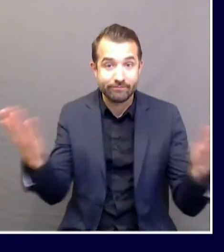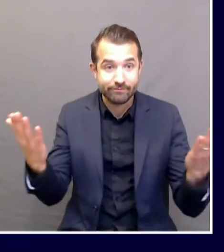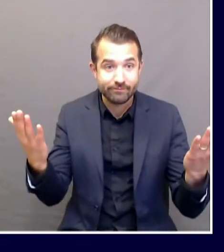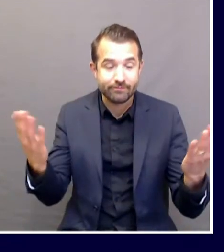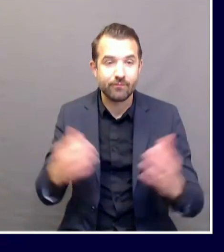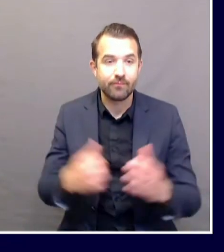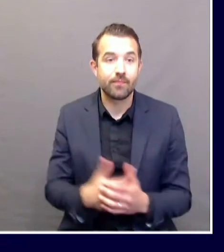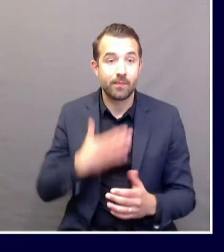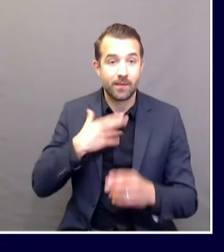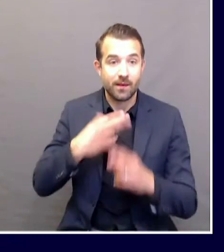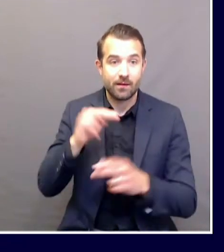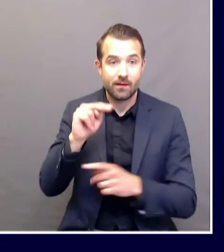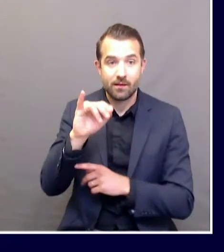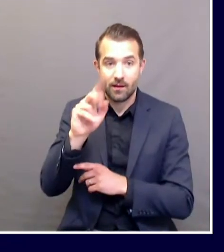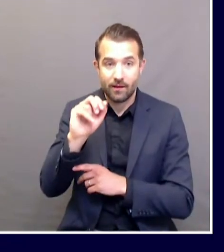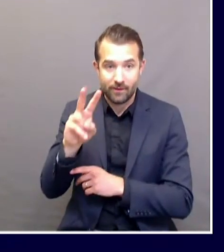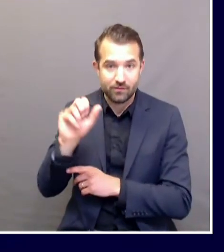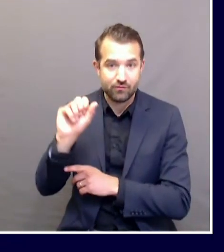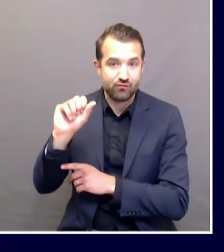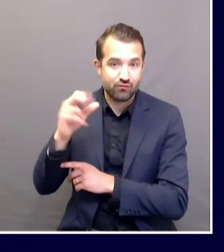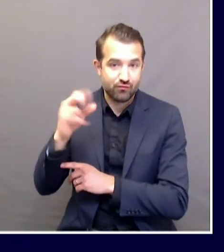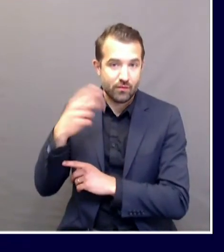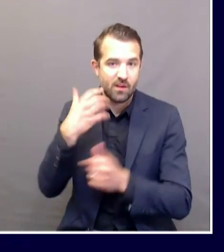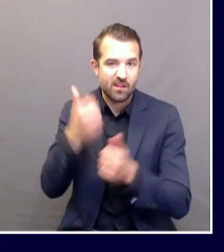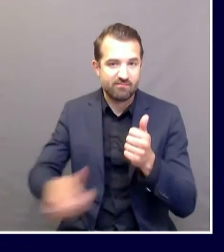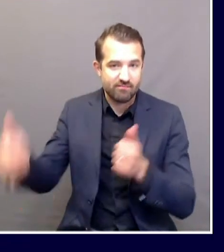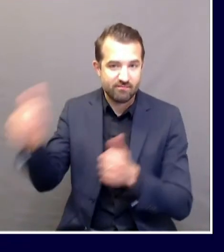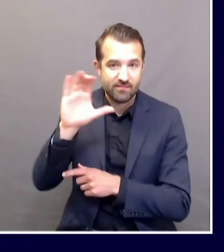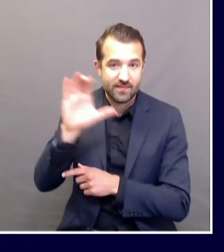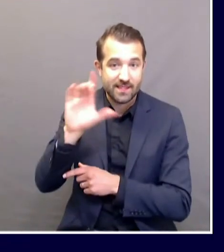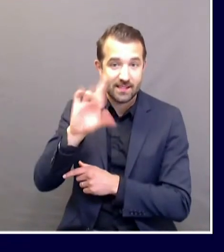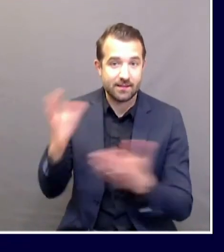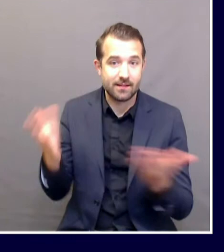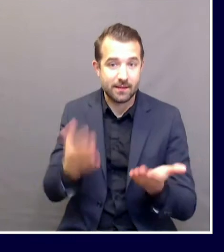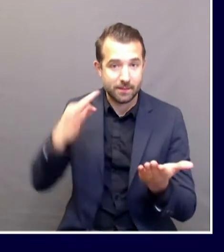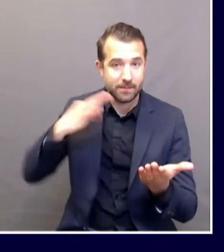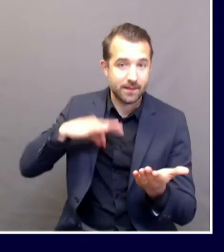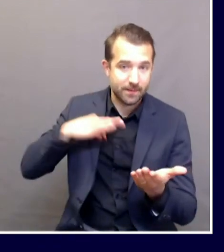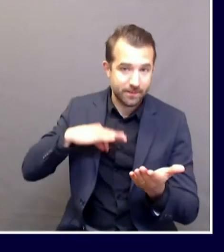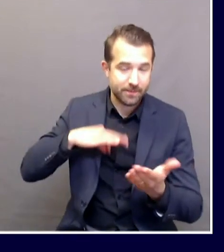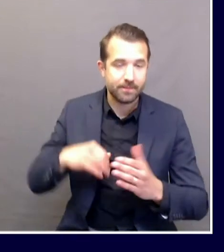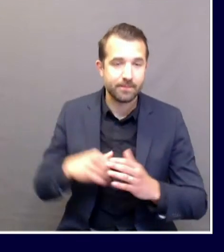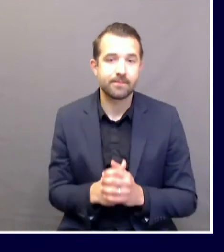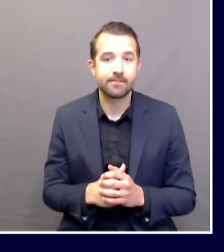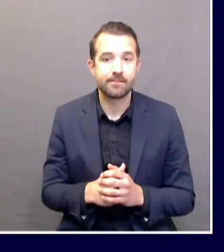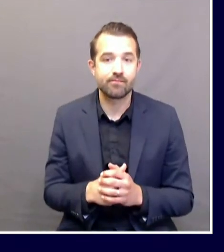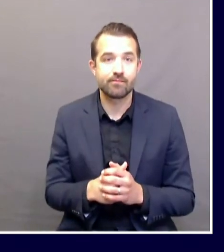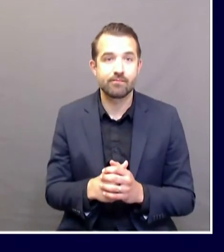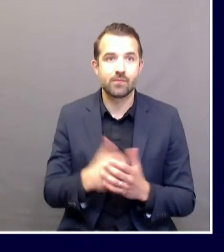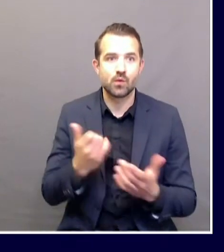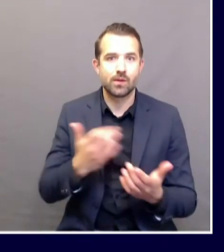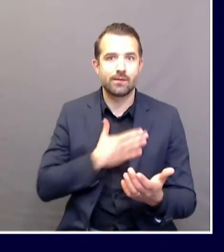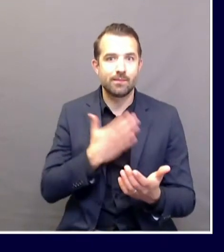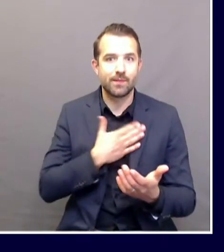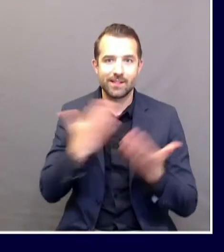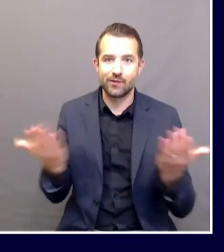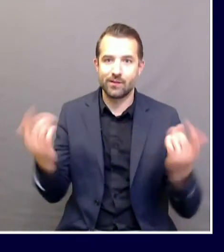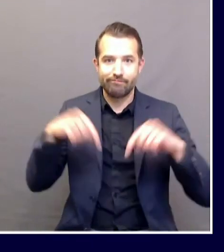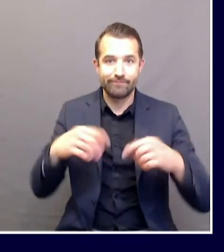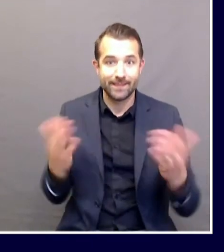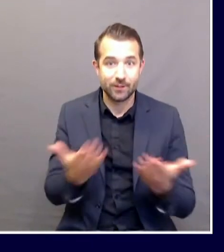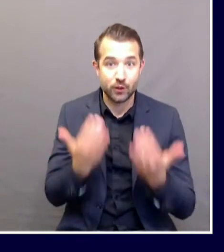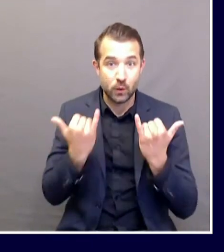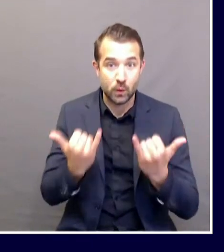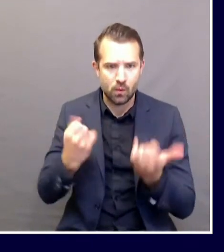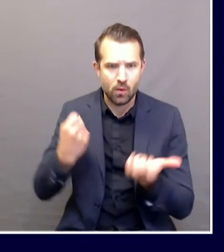I'm Nirav Shah, the Director of Maine Center for Disease Control and Prevention. I'm delighted to be able to join you this afternoon to talk about where